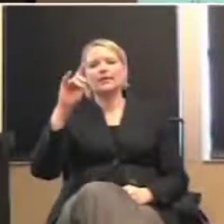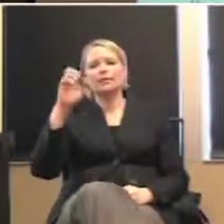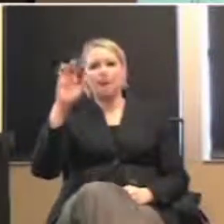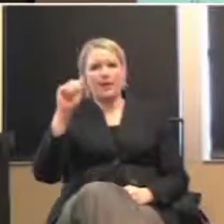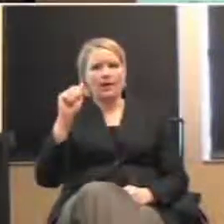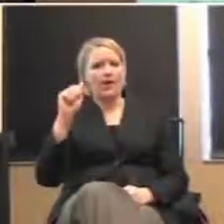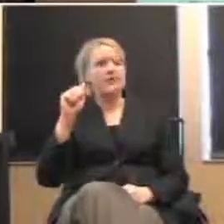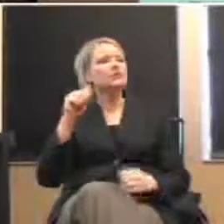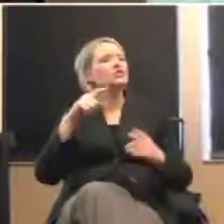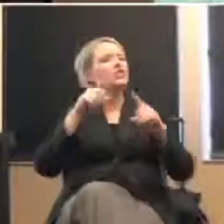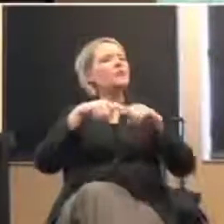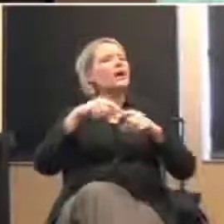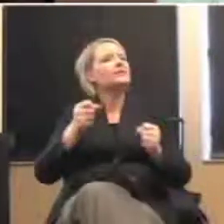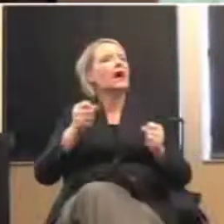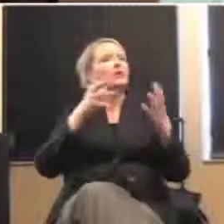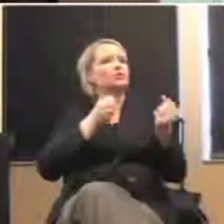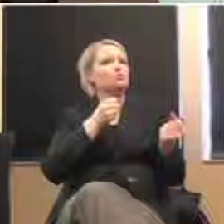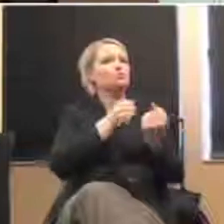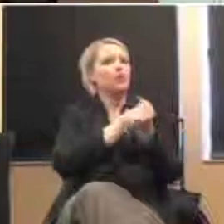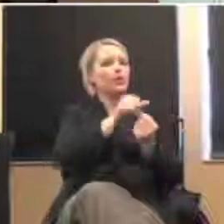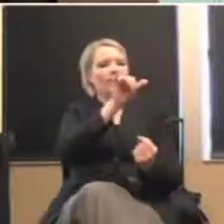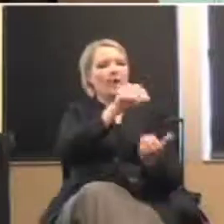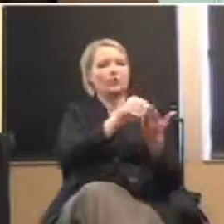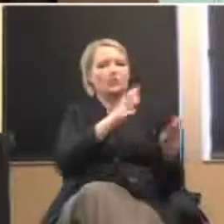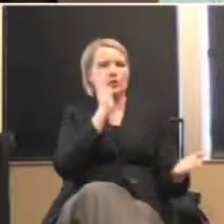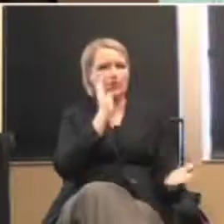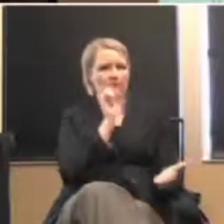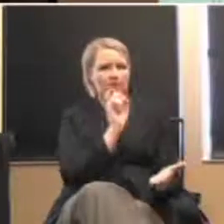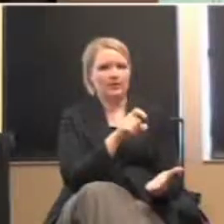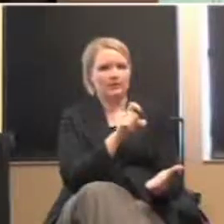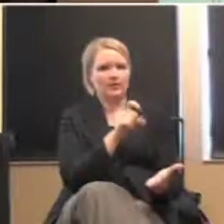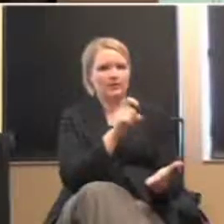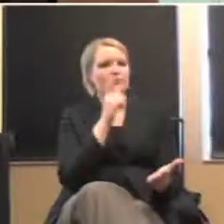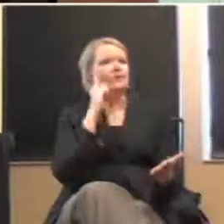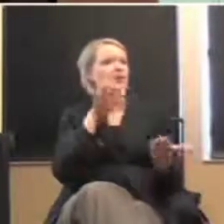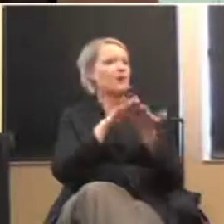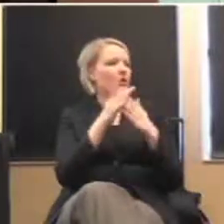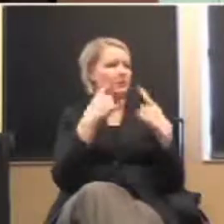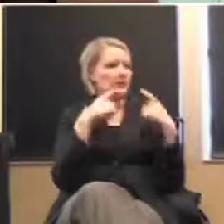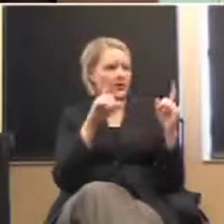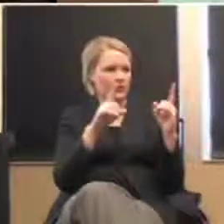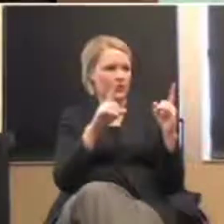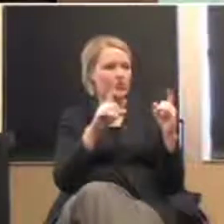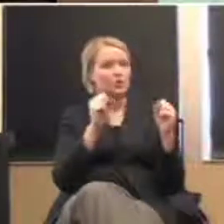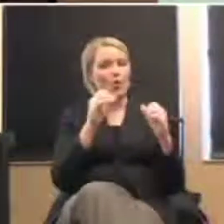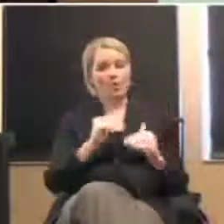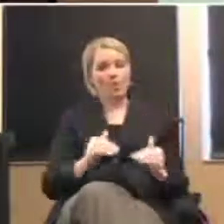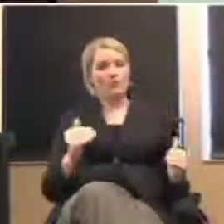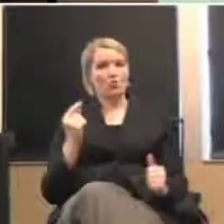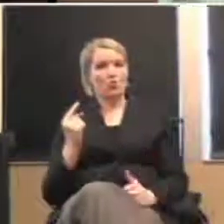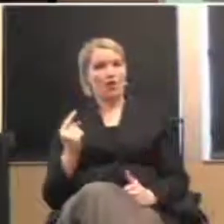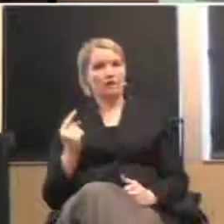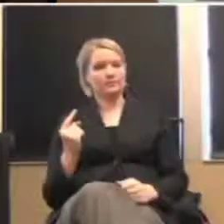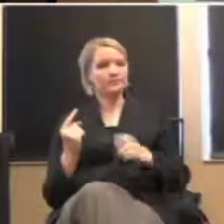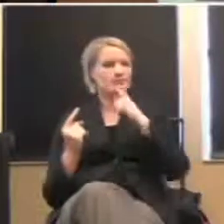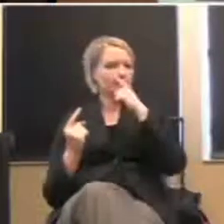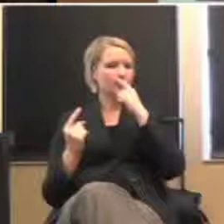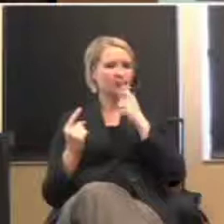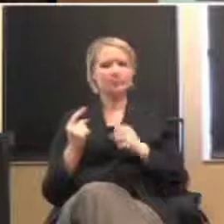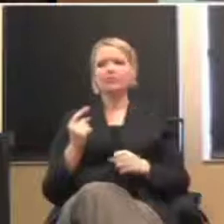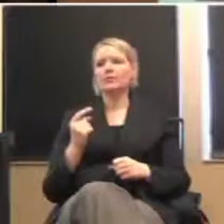based on how much support a student would need to be successful. So level 1 is a